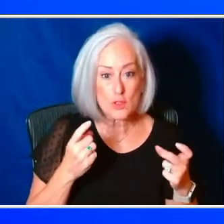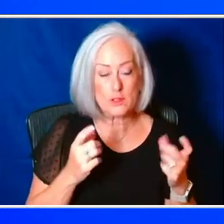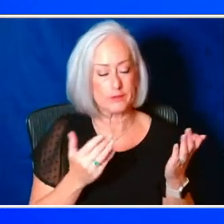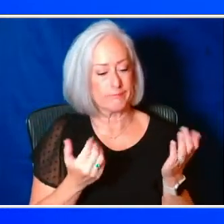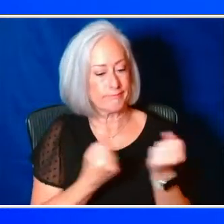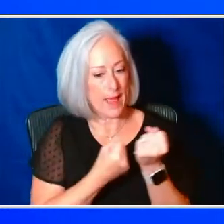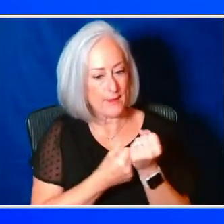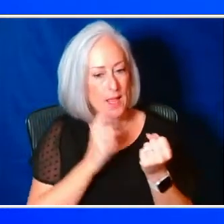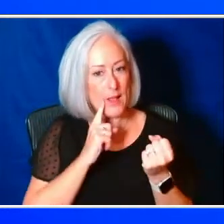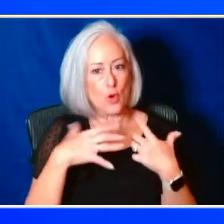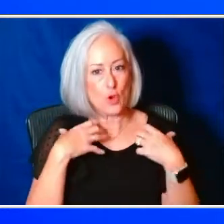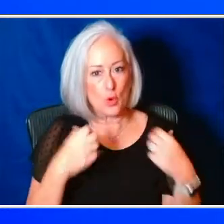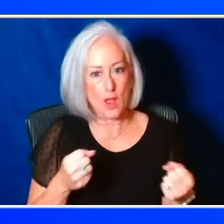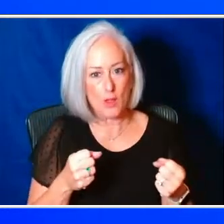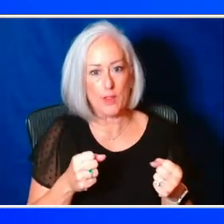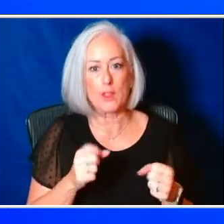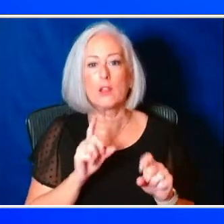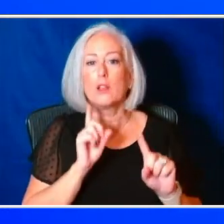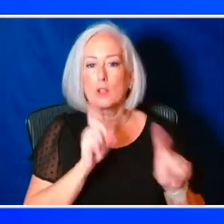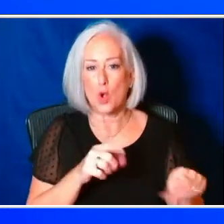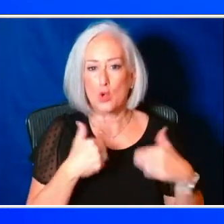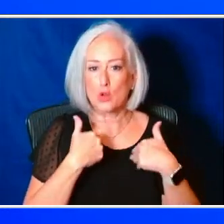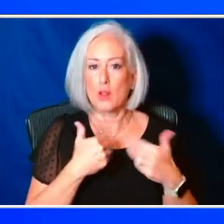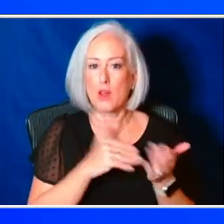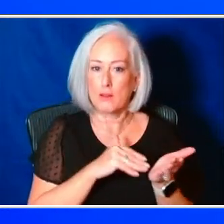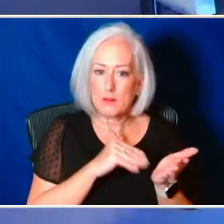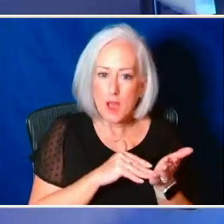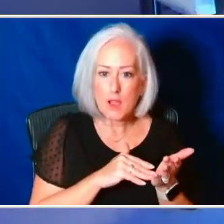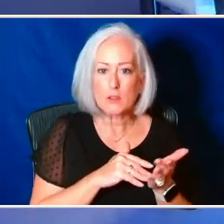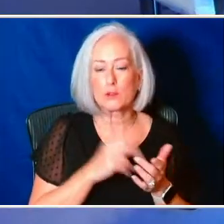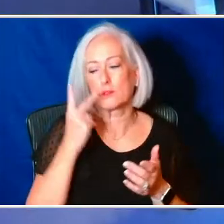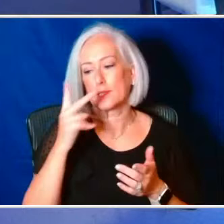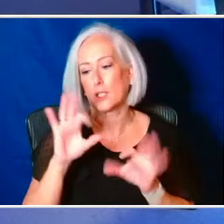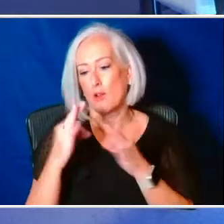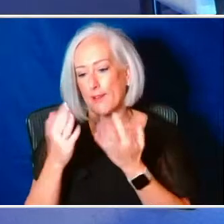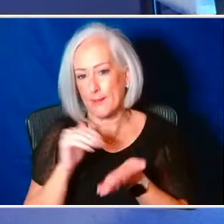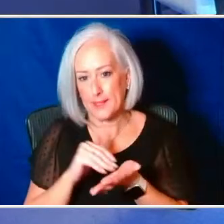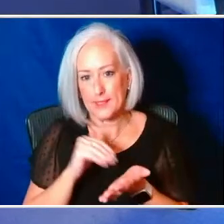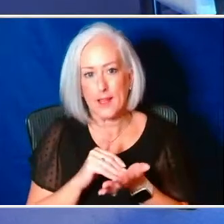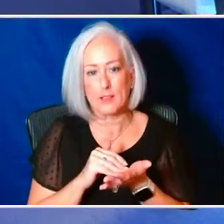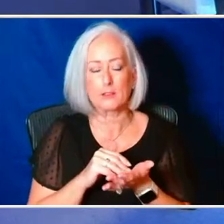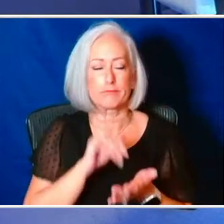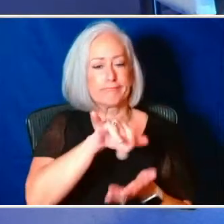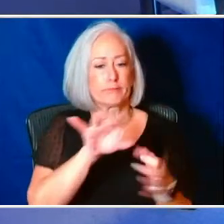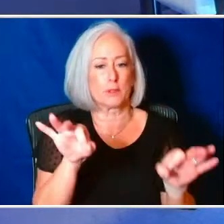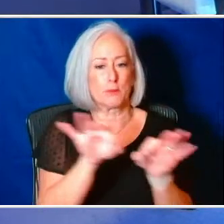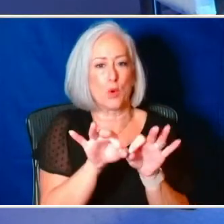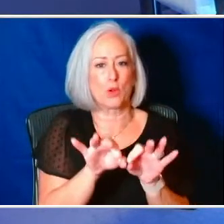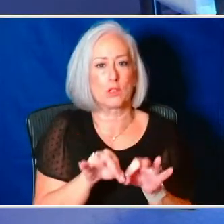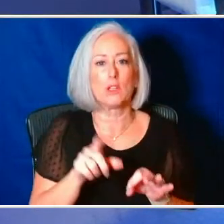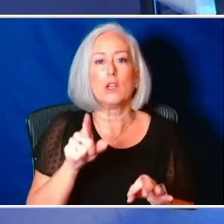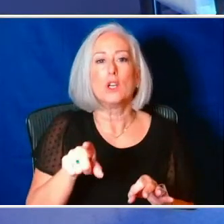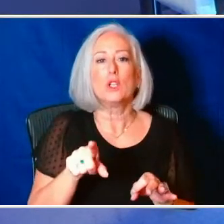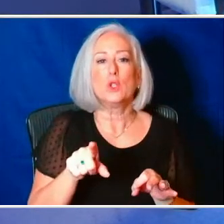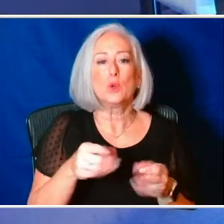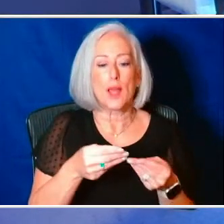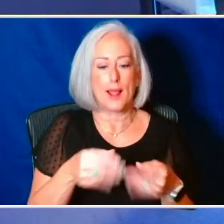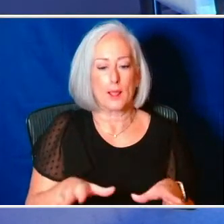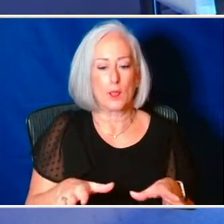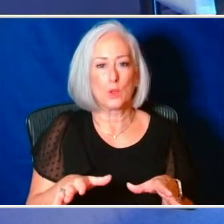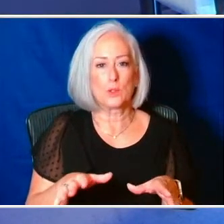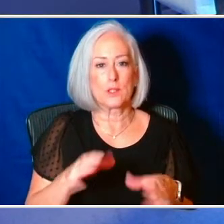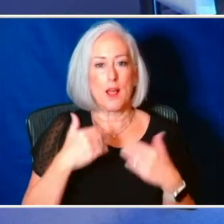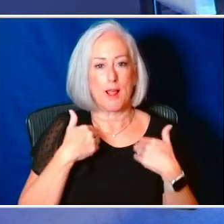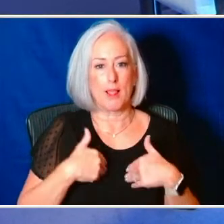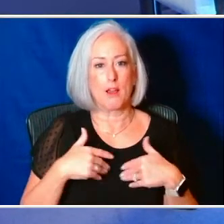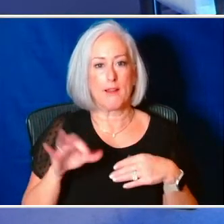need you to see a pulmonologist to help you out. But I think that that's important. Yeah, just to say, you can lose a fair amount of your lung function and still be incredibly active.